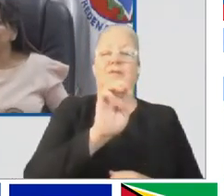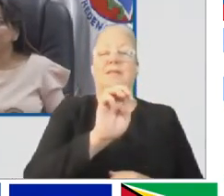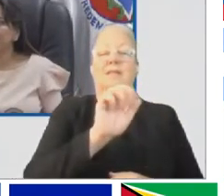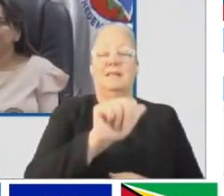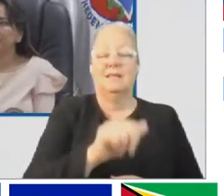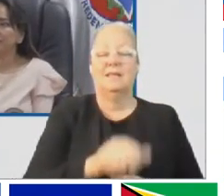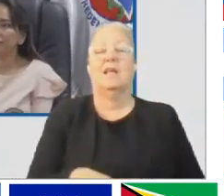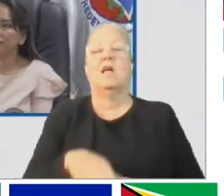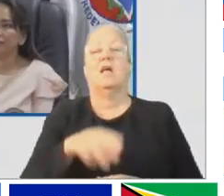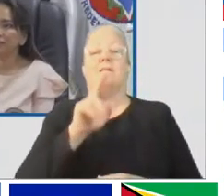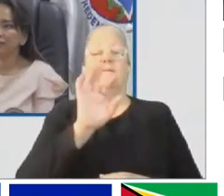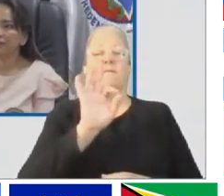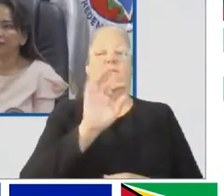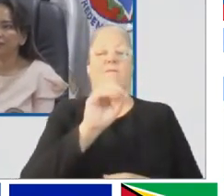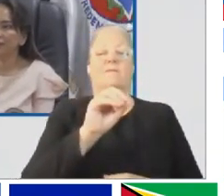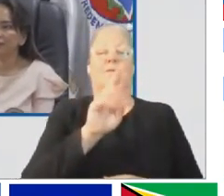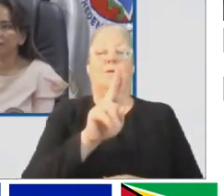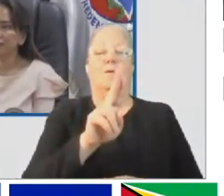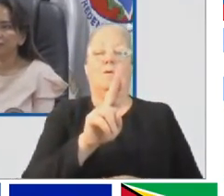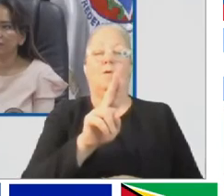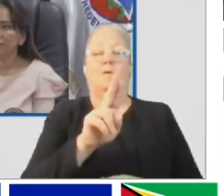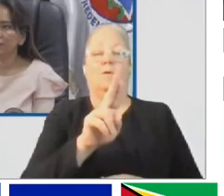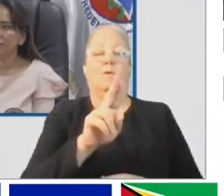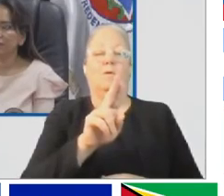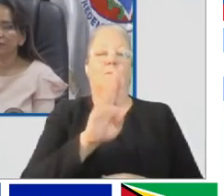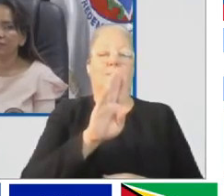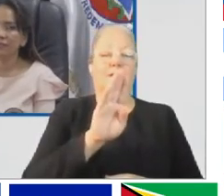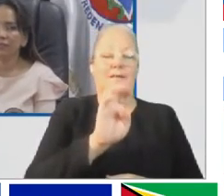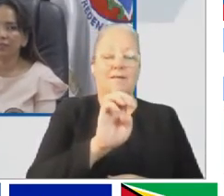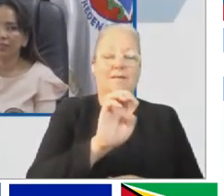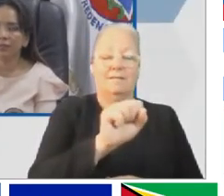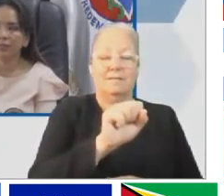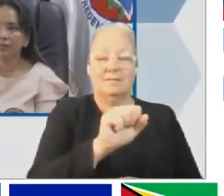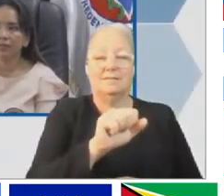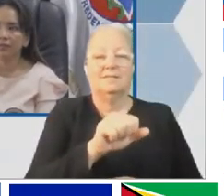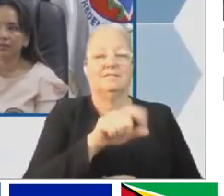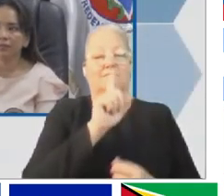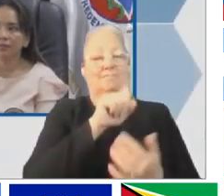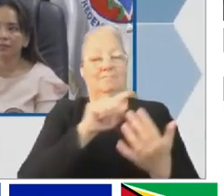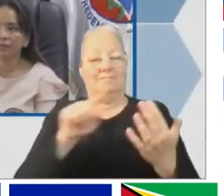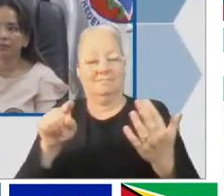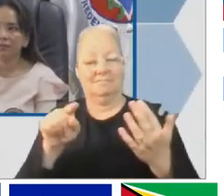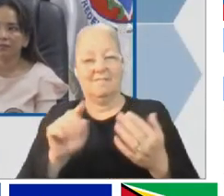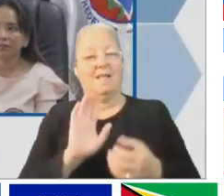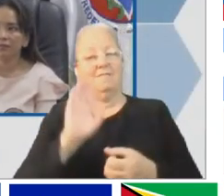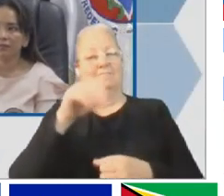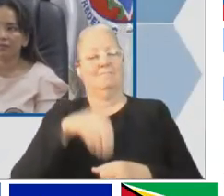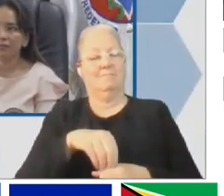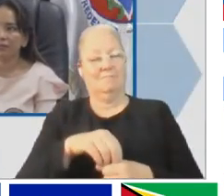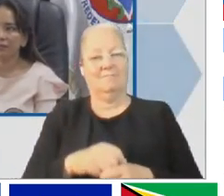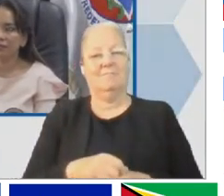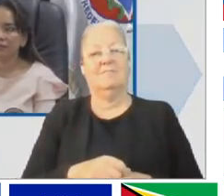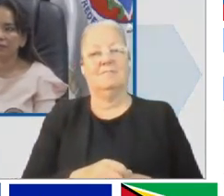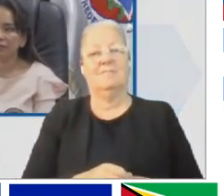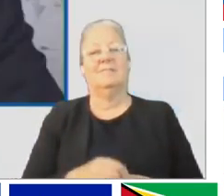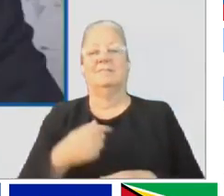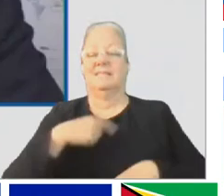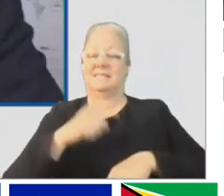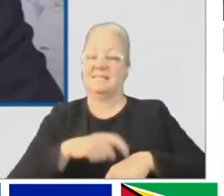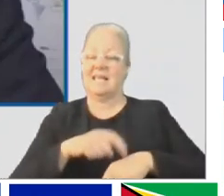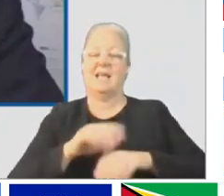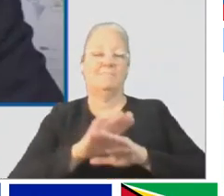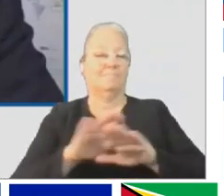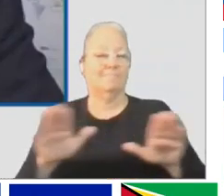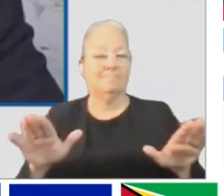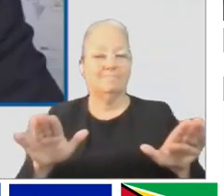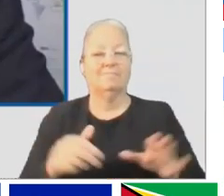the National Emergency Management Organization, St. Vincent and the Grenadines. That's all the time we have, ladies and gentlemen. It has been